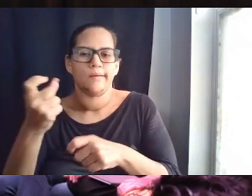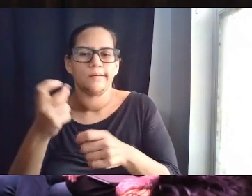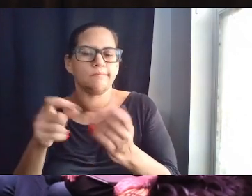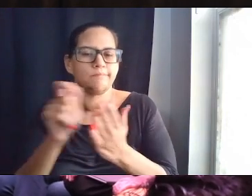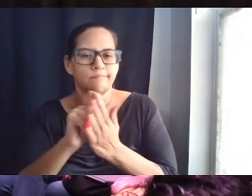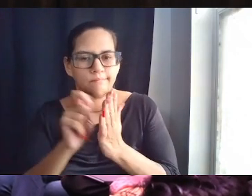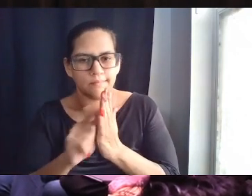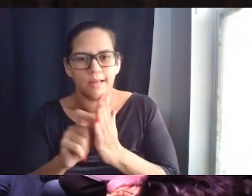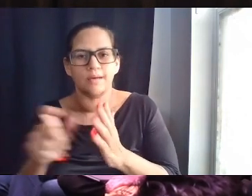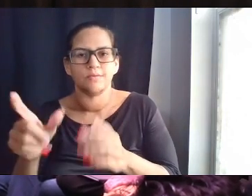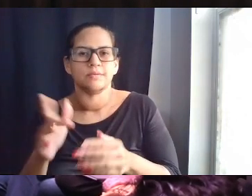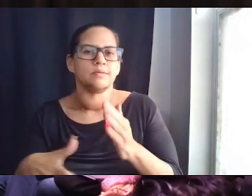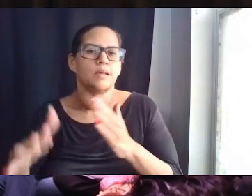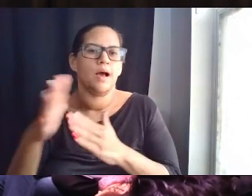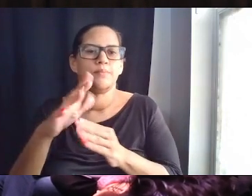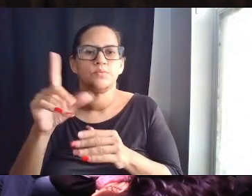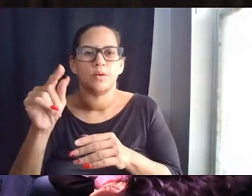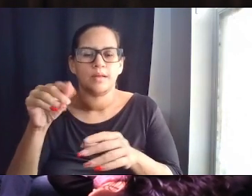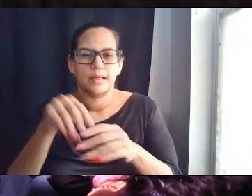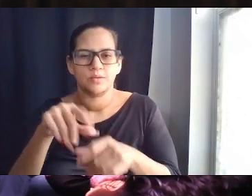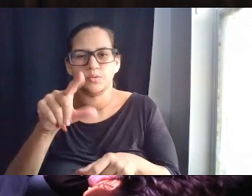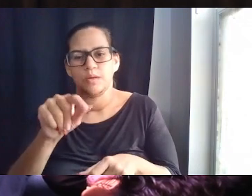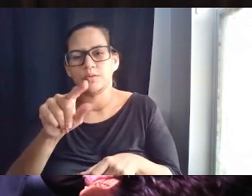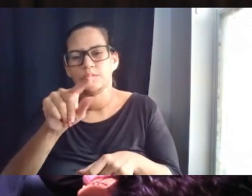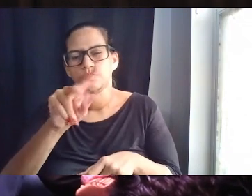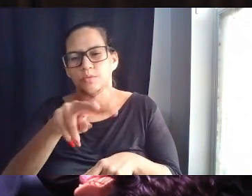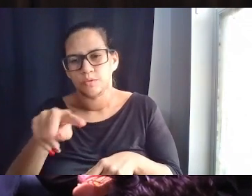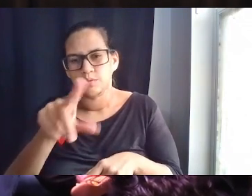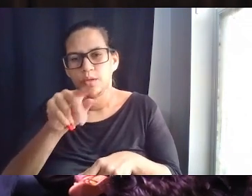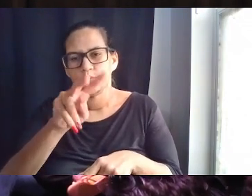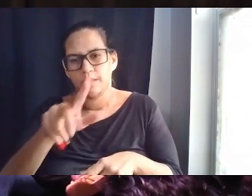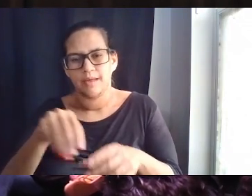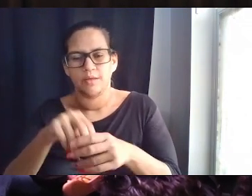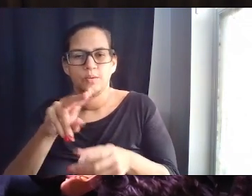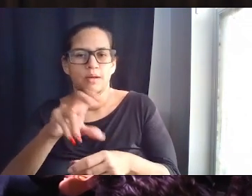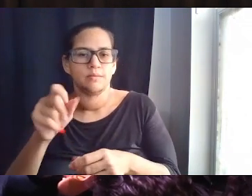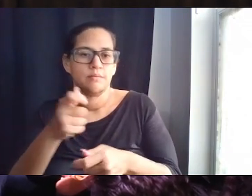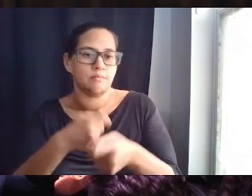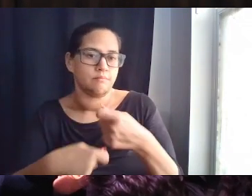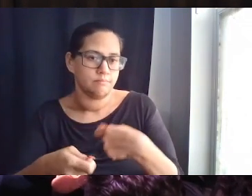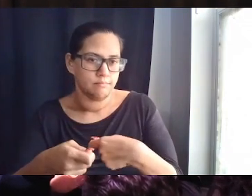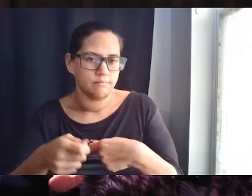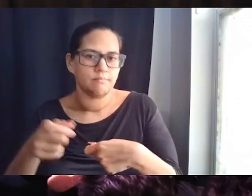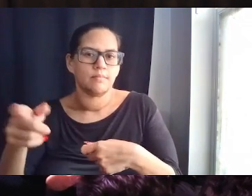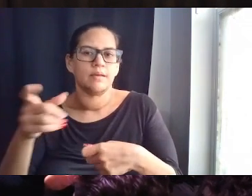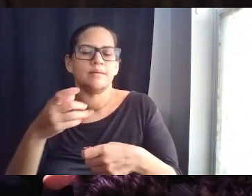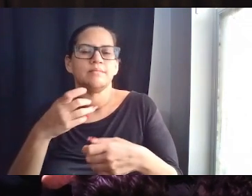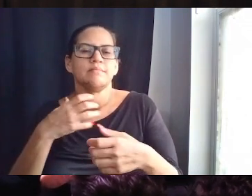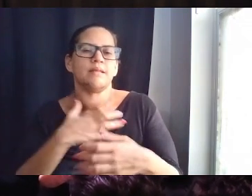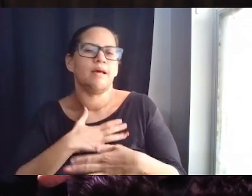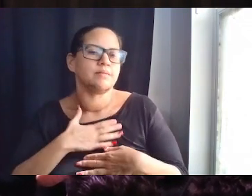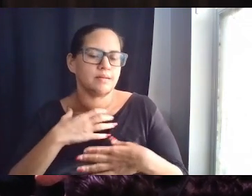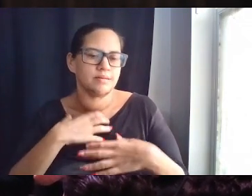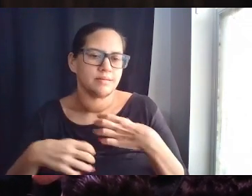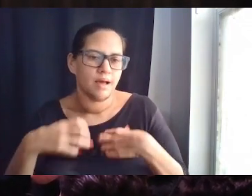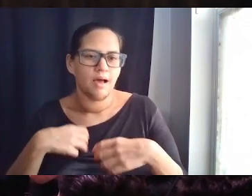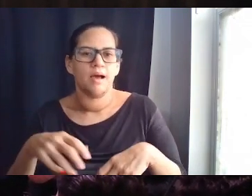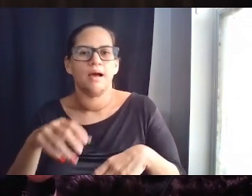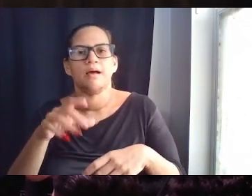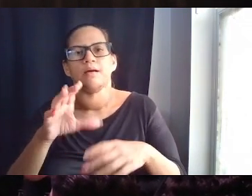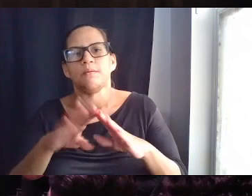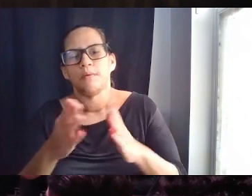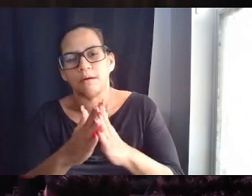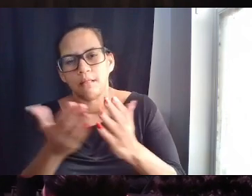22-23 in the United States. Her plays include Destiny of Desire, Native Gardens, The Copper Children, The Book Club Play, Legacy of